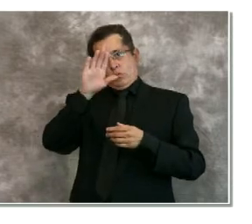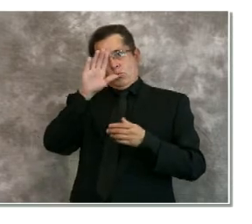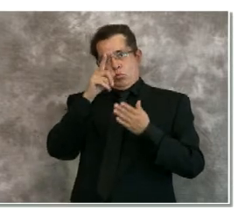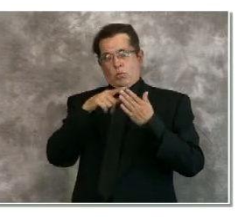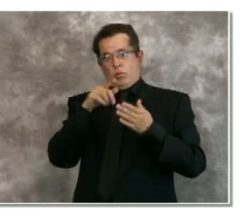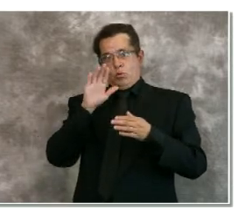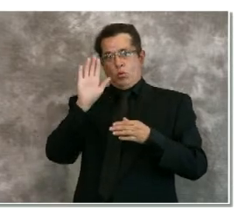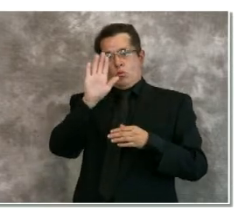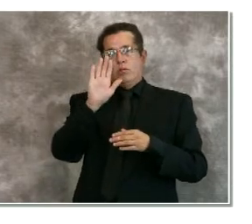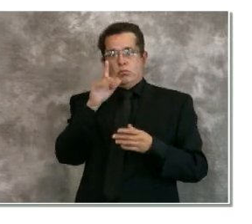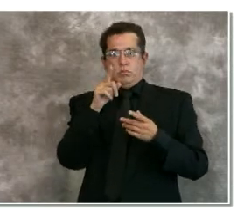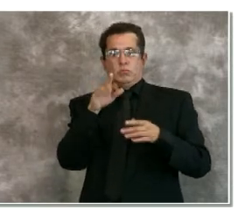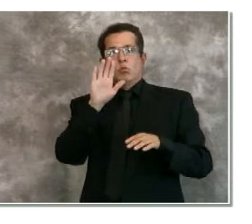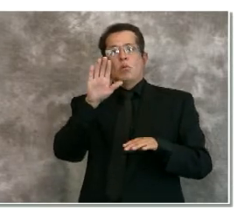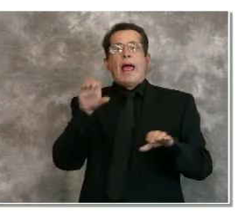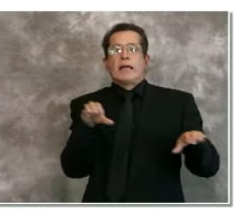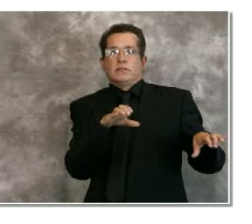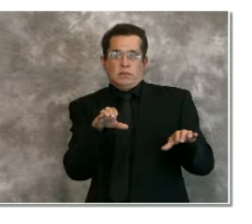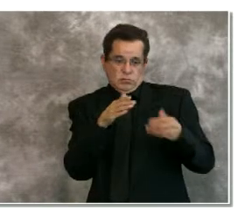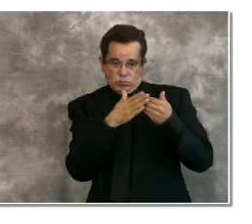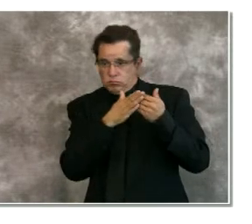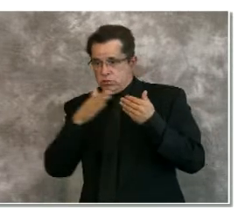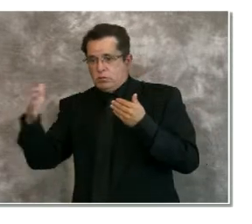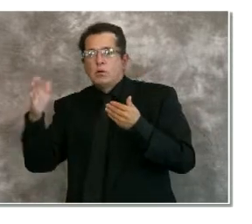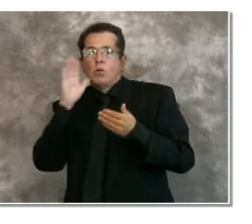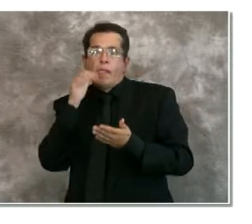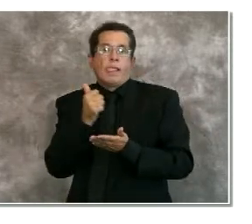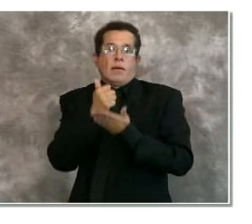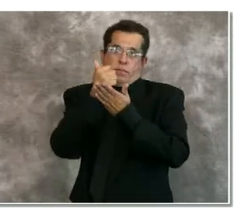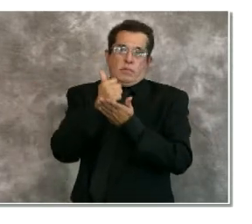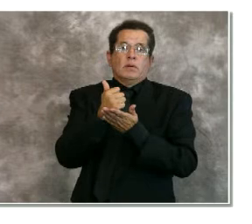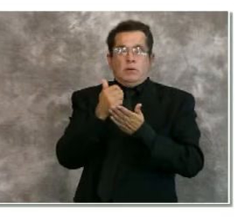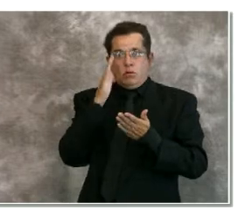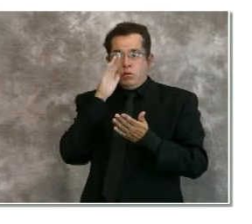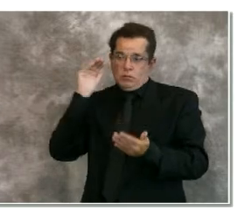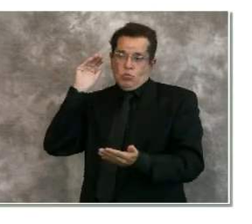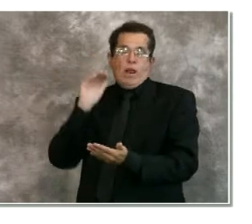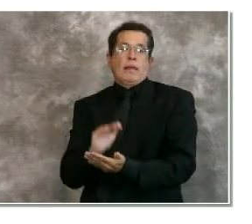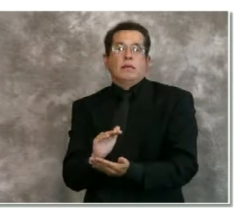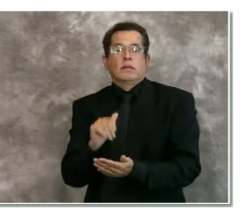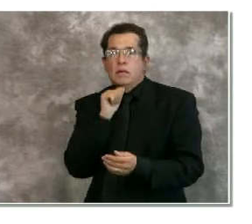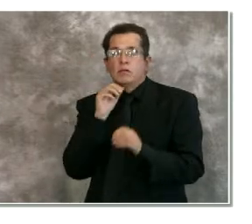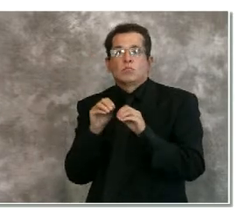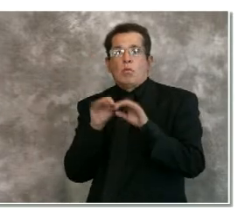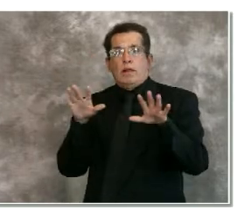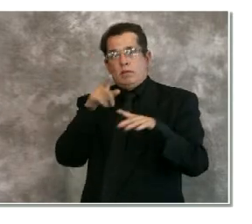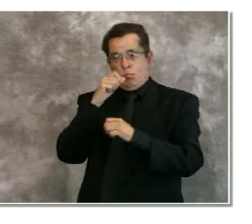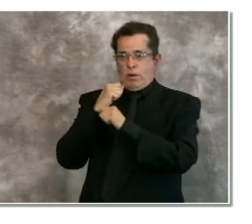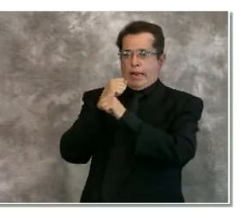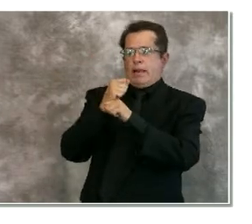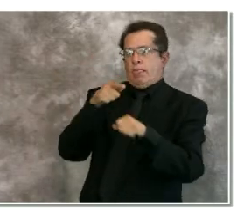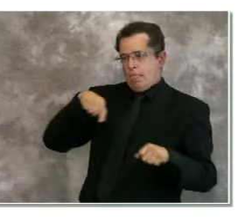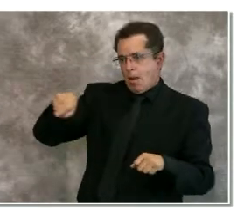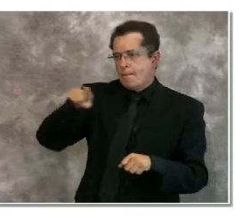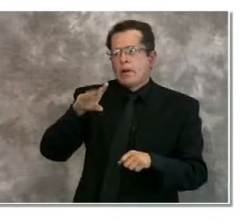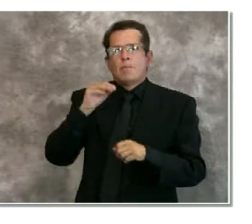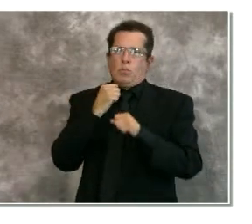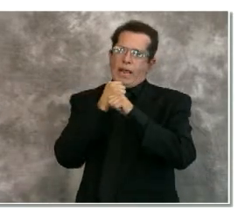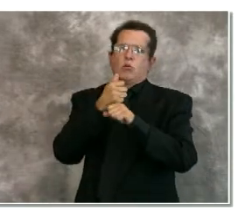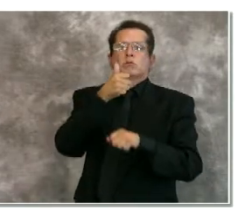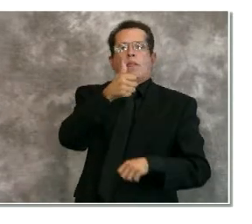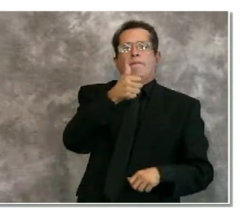in motion will help to prevent the spread of COVID-19, to protect others and to protect